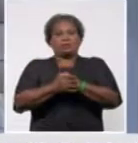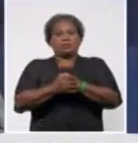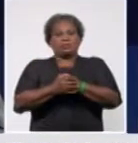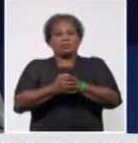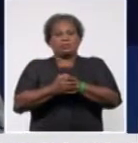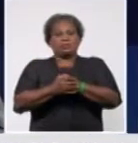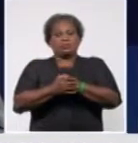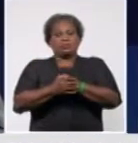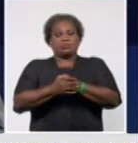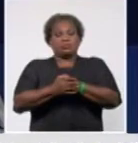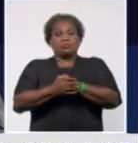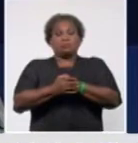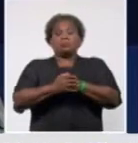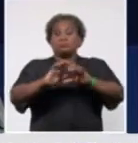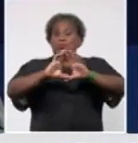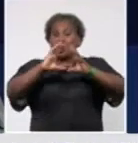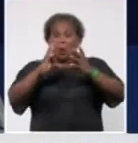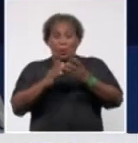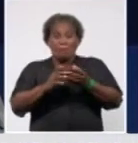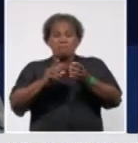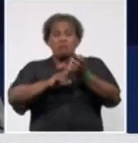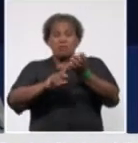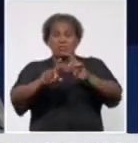426,280, of which